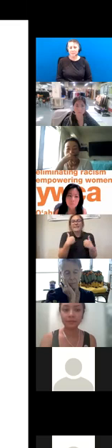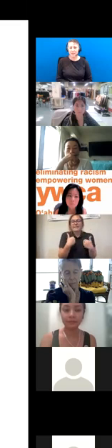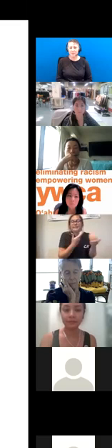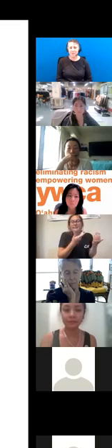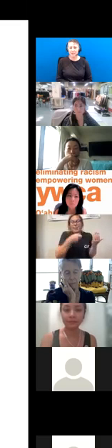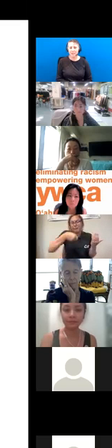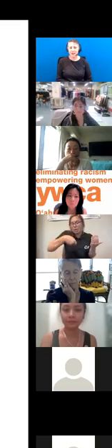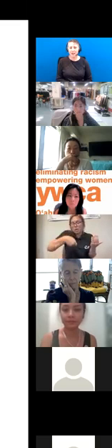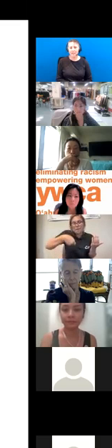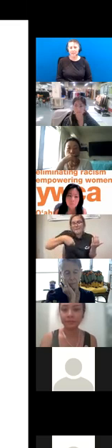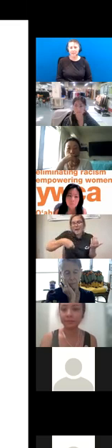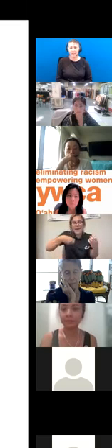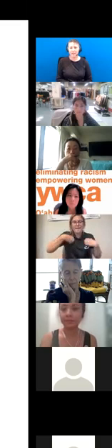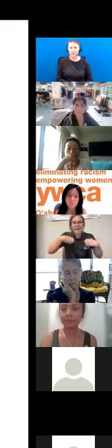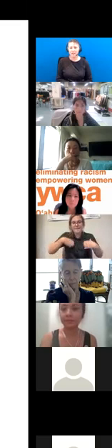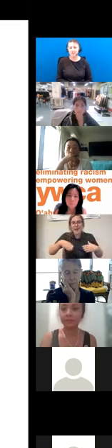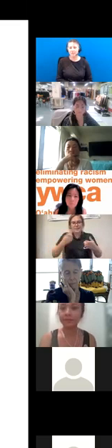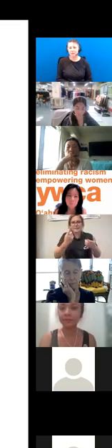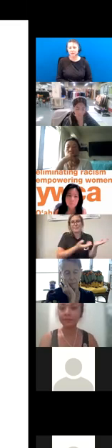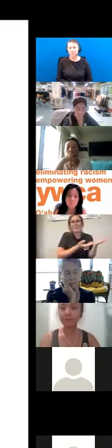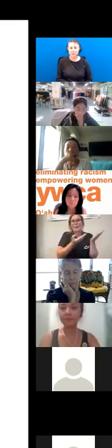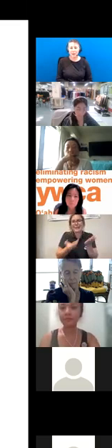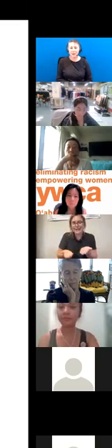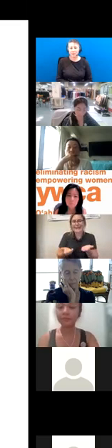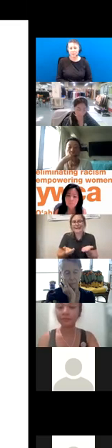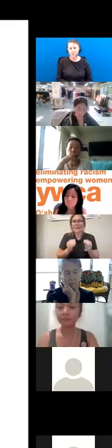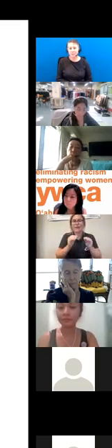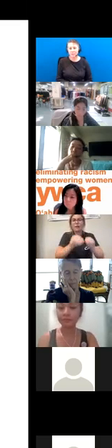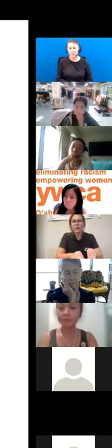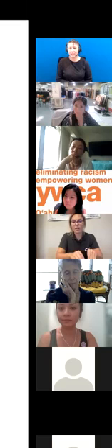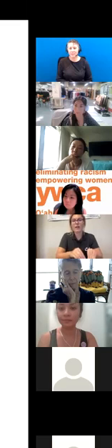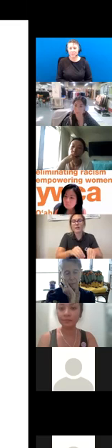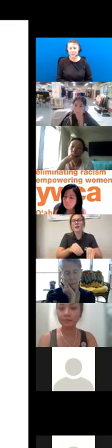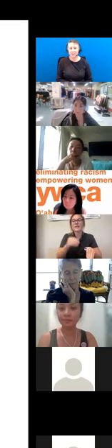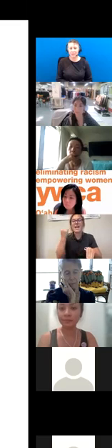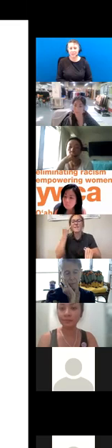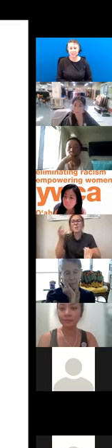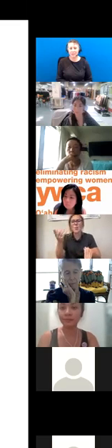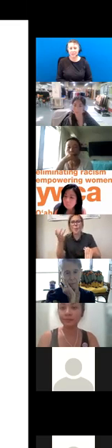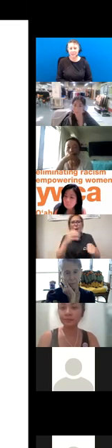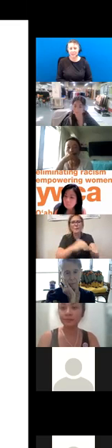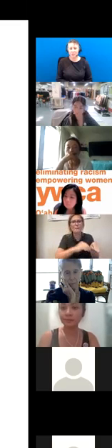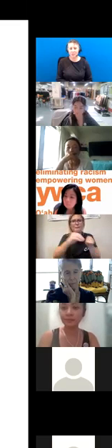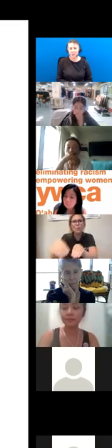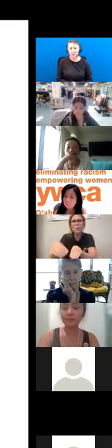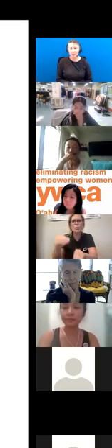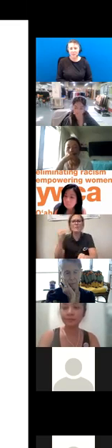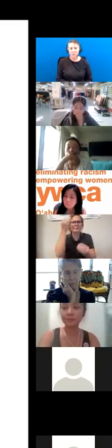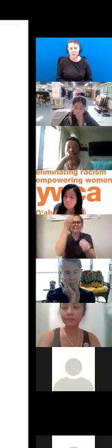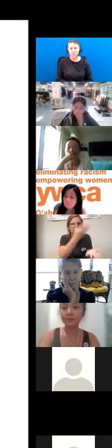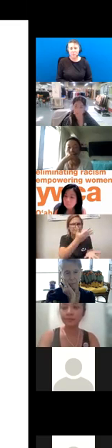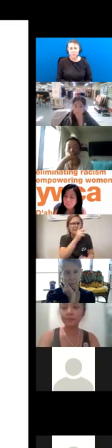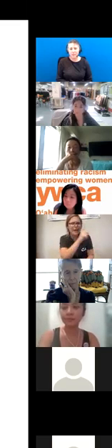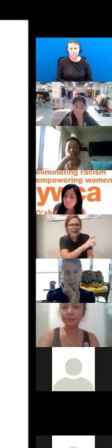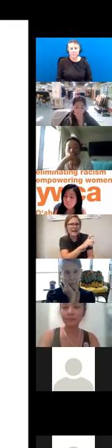So sometimes they have like a backpack or a person, they bring something and then they put it down. And if